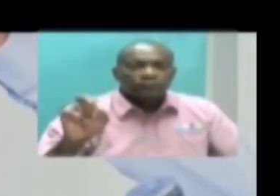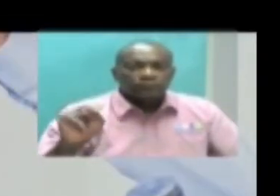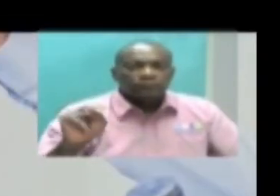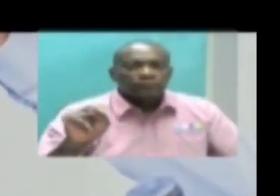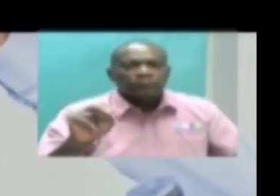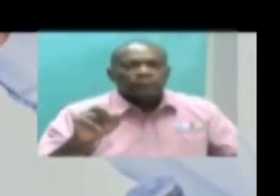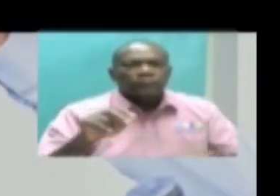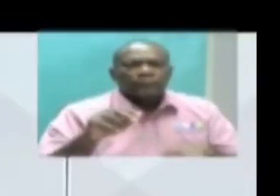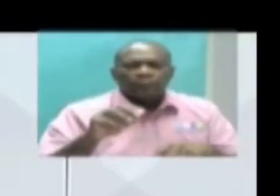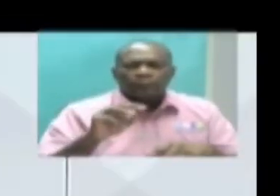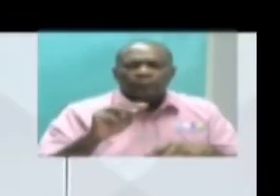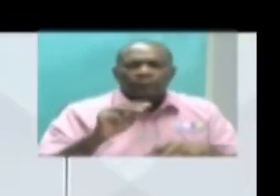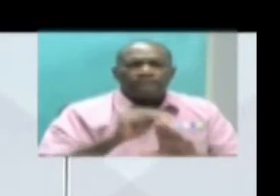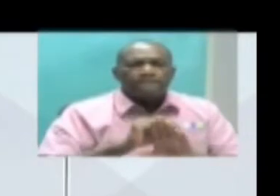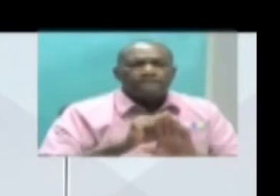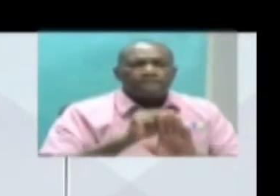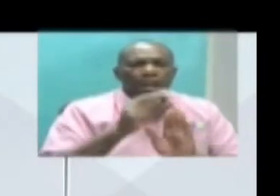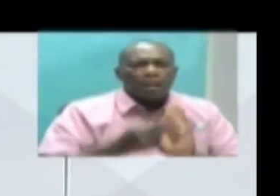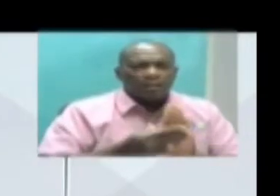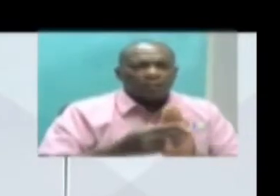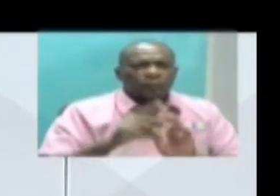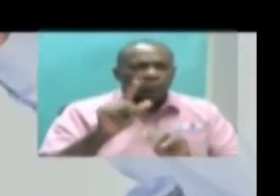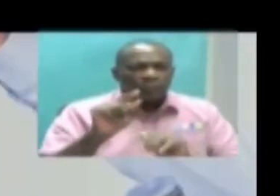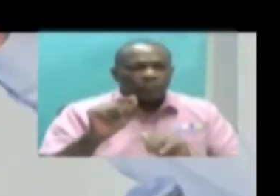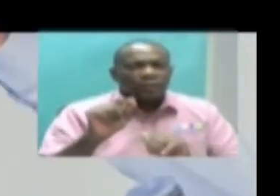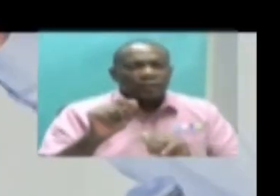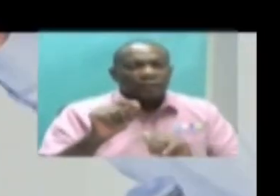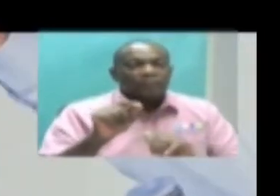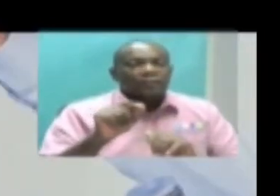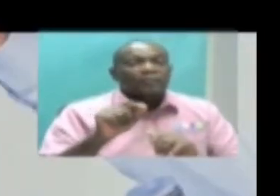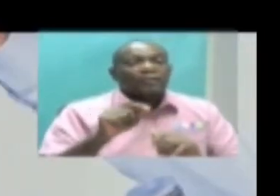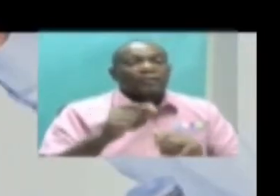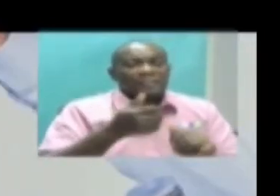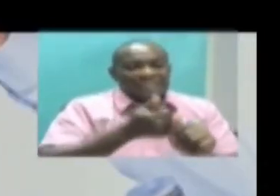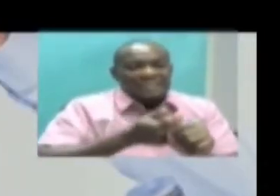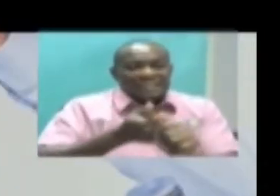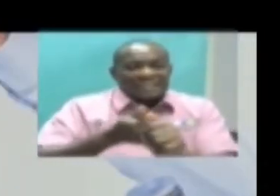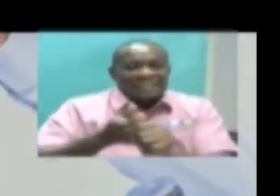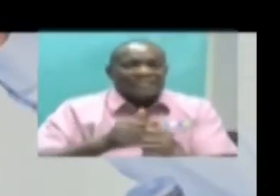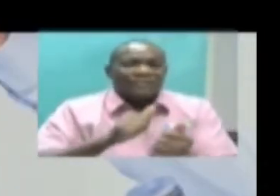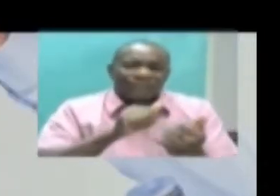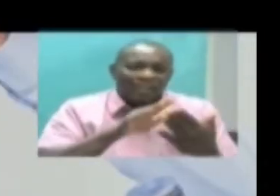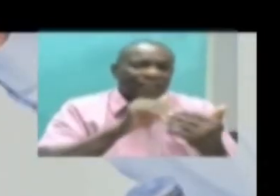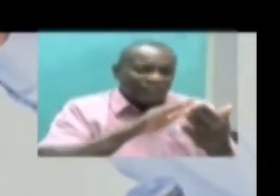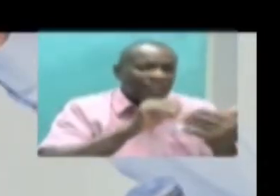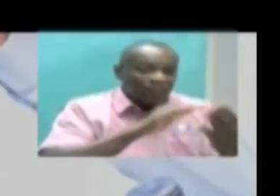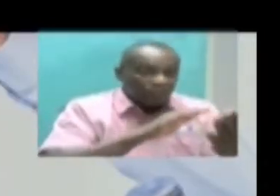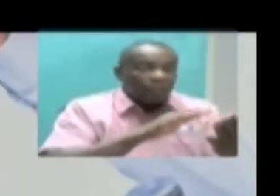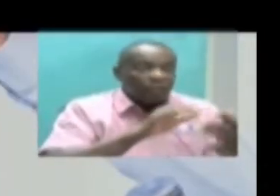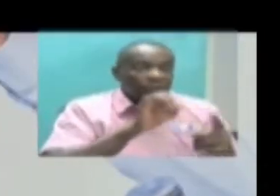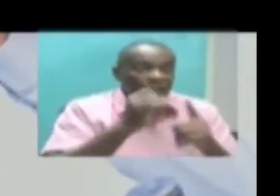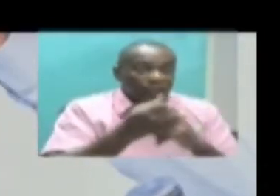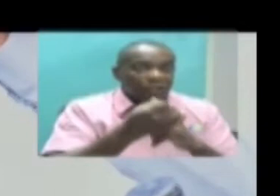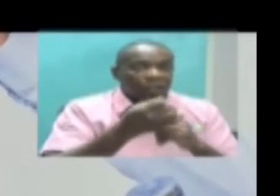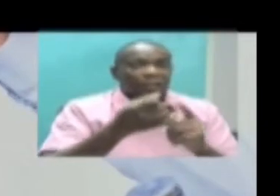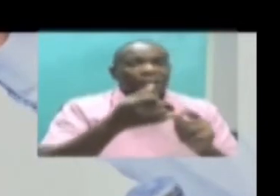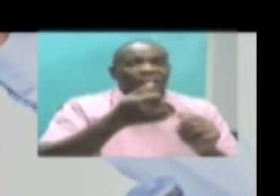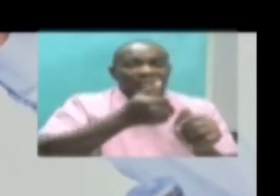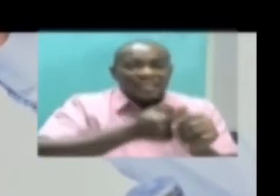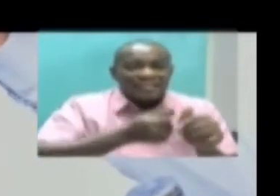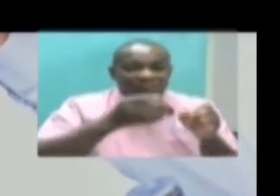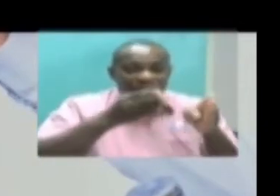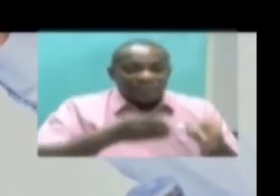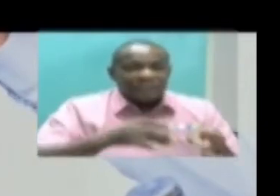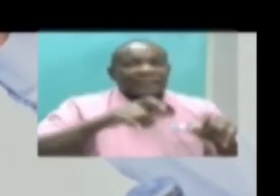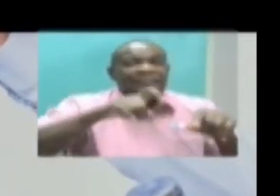this situation where everybody needed to get on a platform. Yes. How, looking